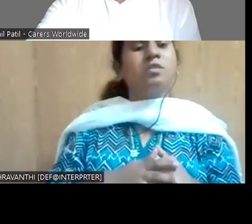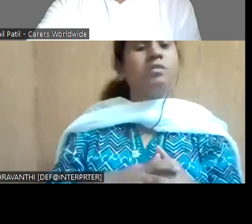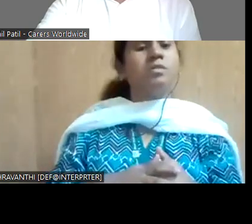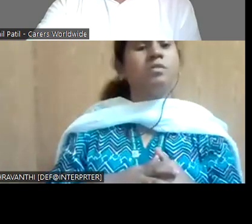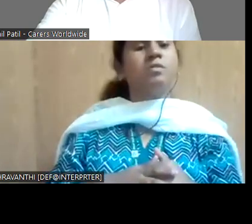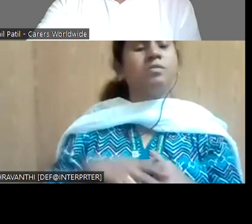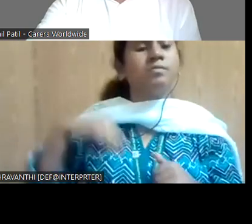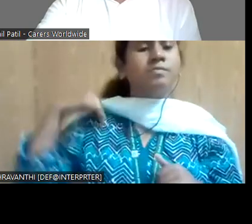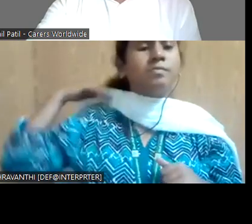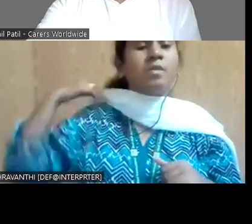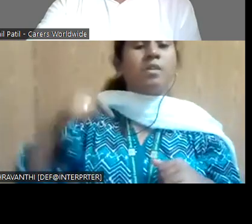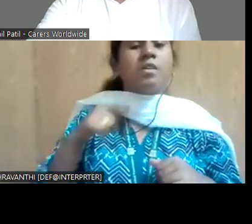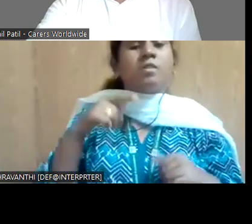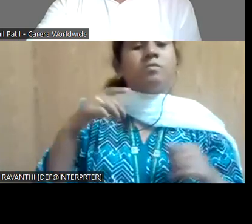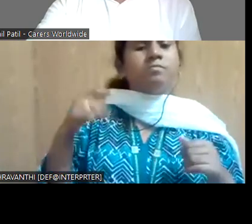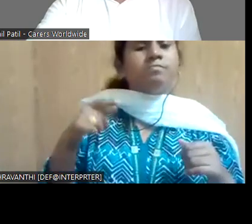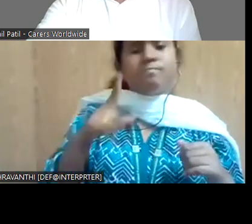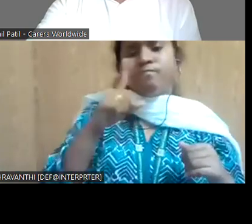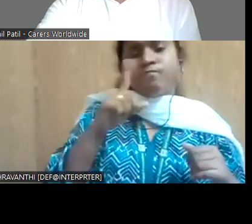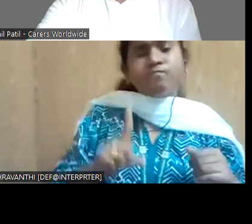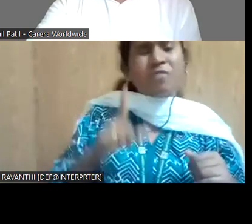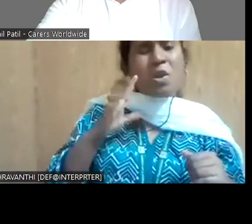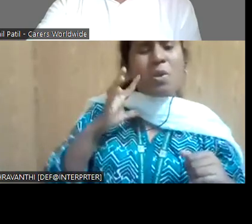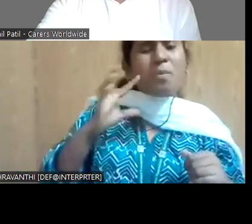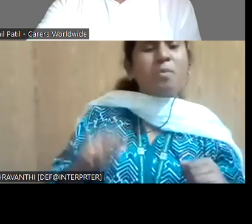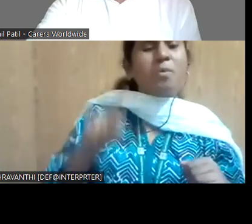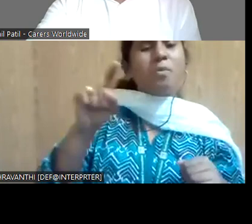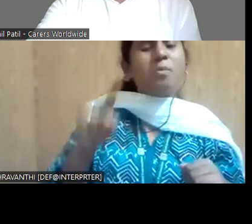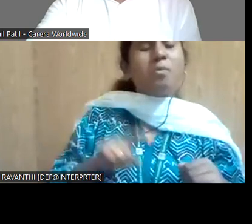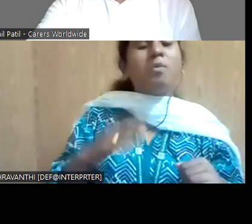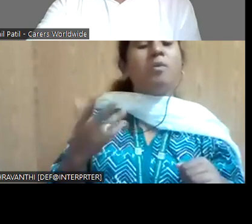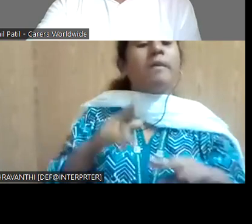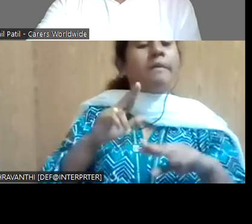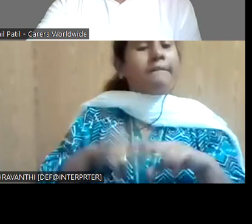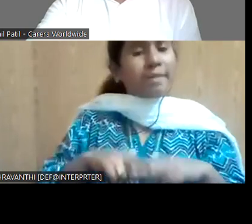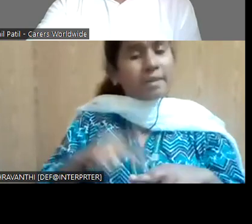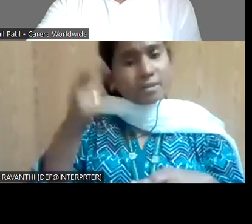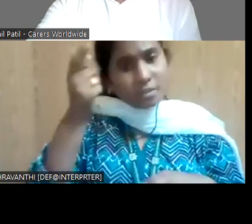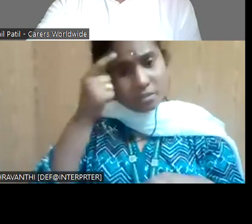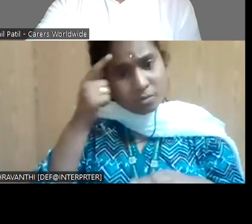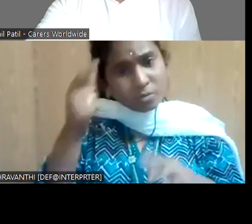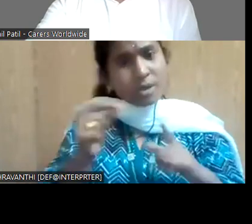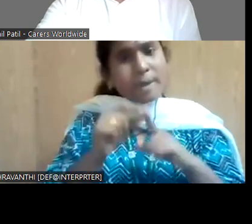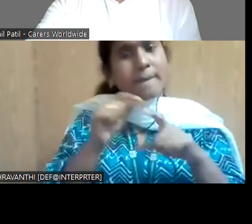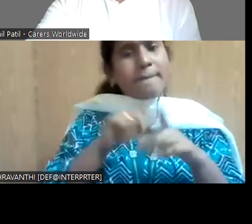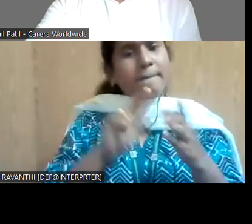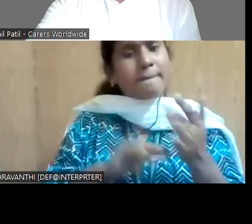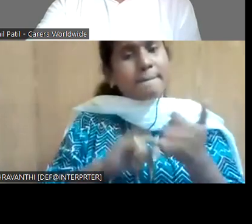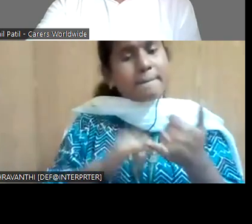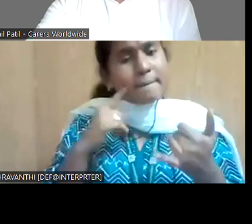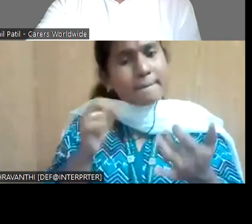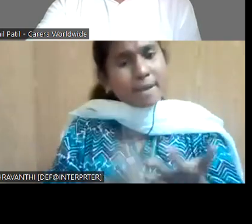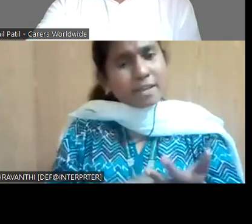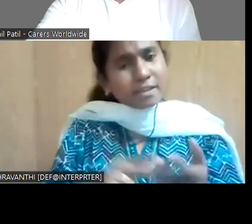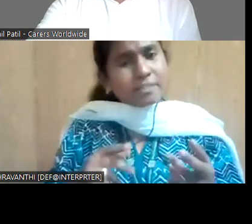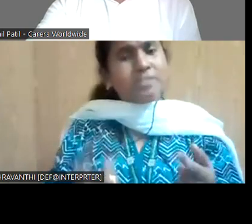sabse important hai, jaise respite care ki baat hui thi, financial support, pension ki baat hui thi, having parents as their